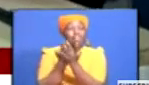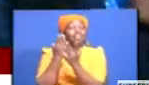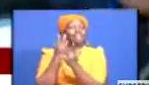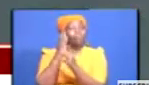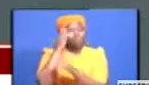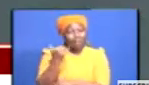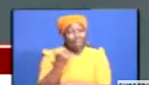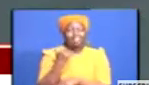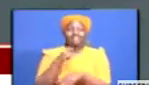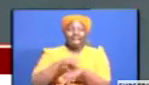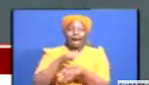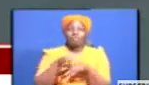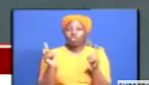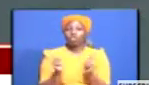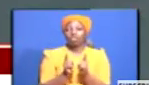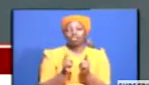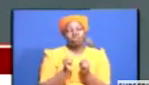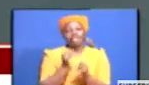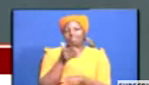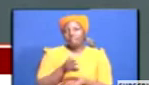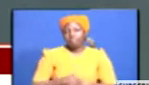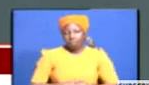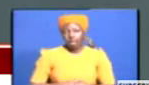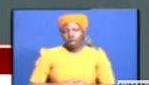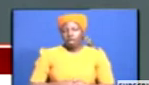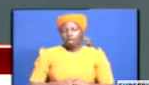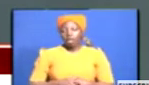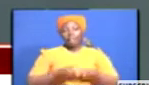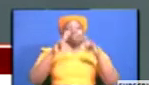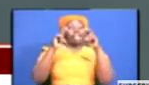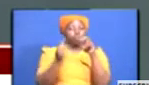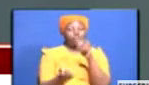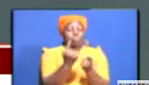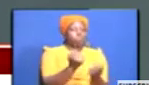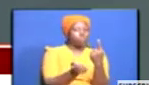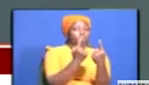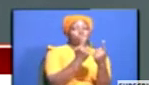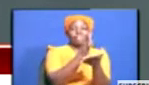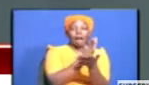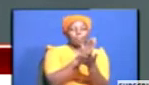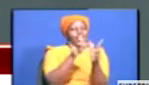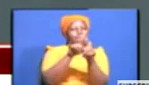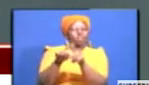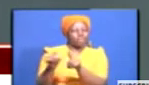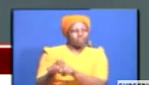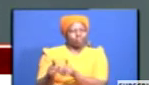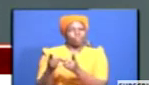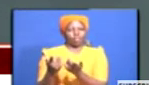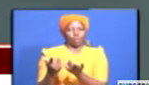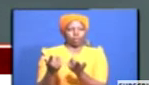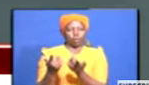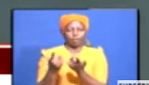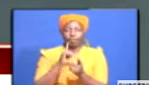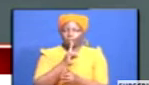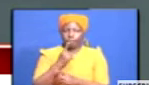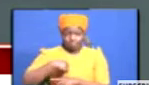time available. The issues that have been raised by various petitions, some of them are cut across. Okay, so we expect